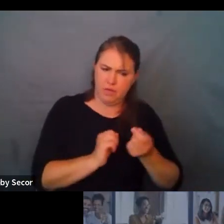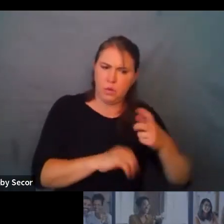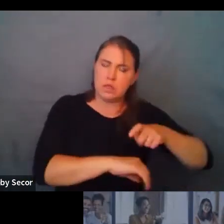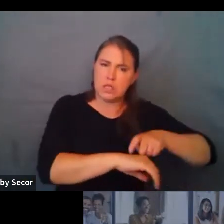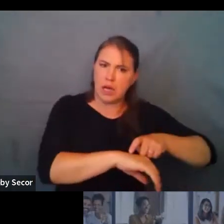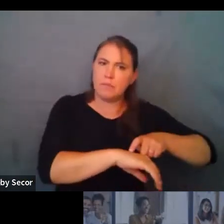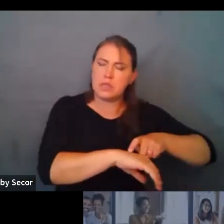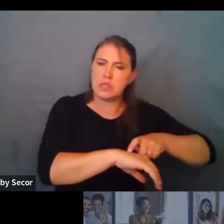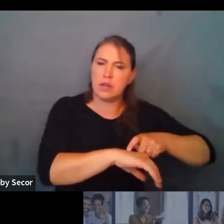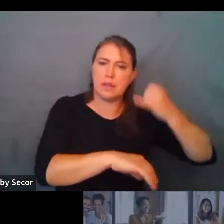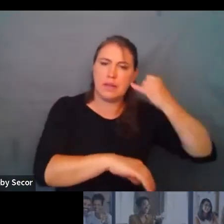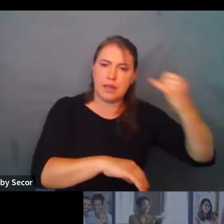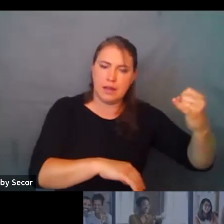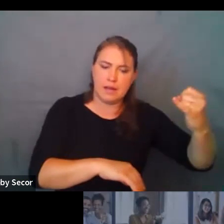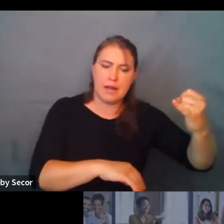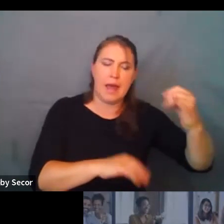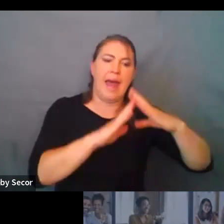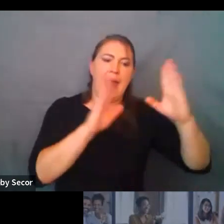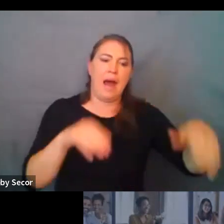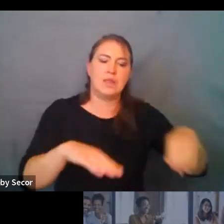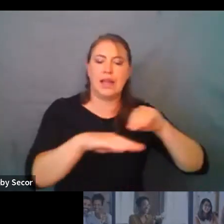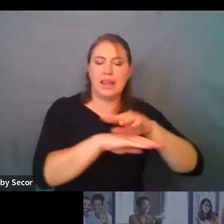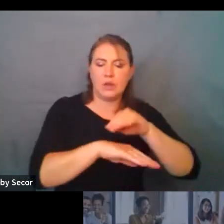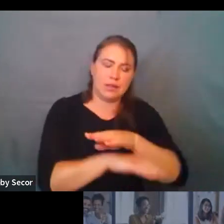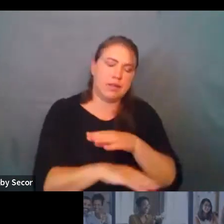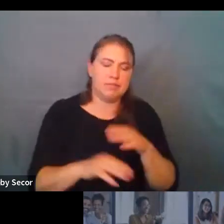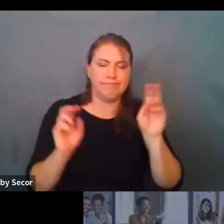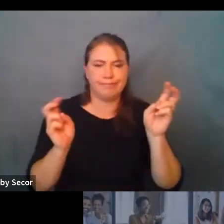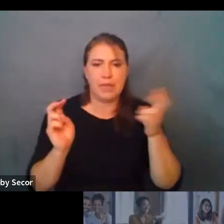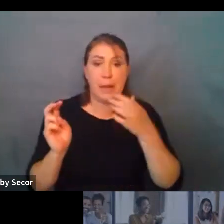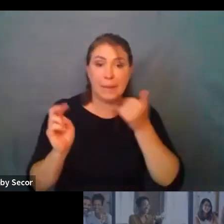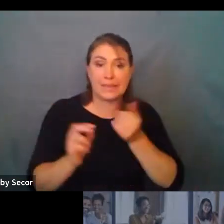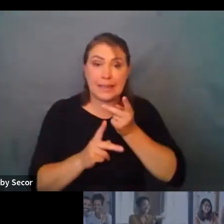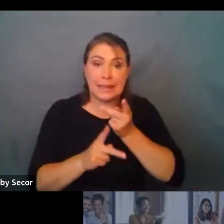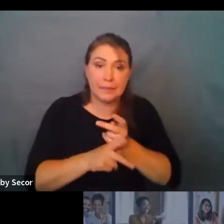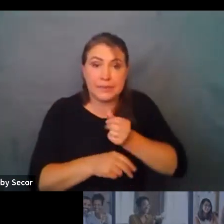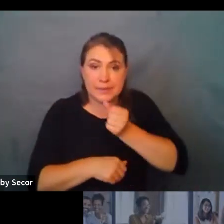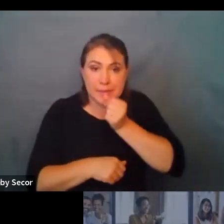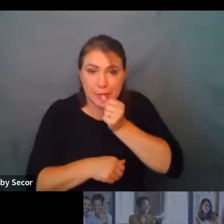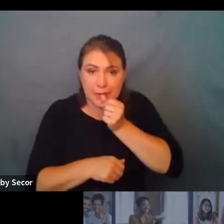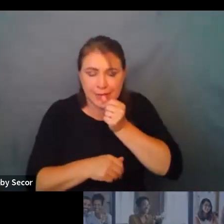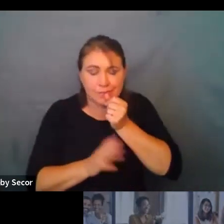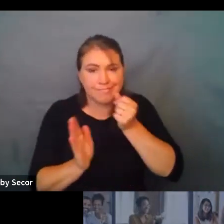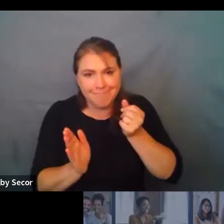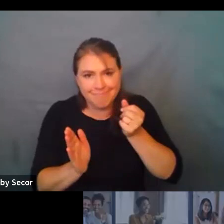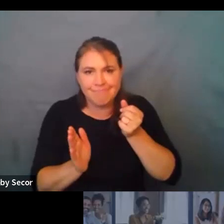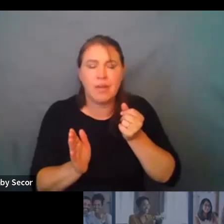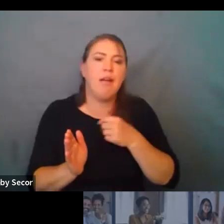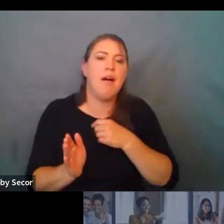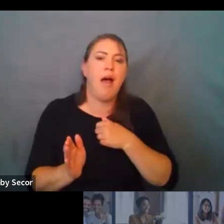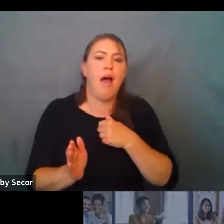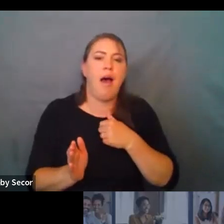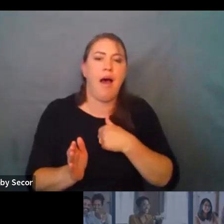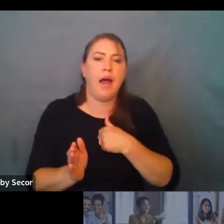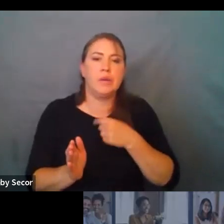of housing counseling is the best kept secret. I will say that in the past couple of years, the